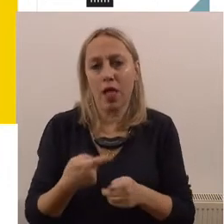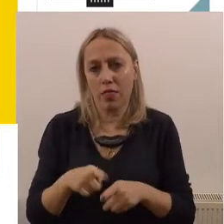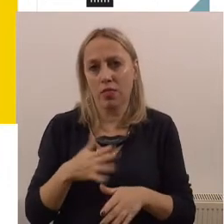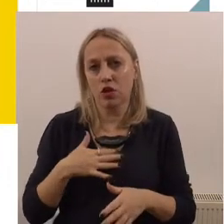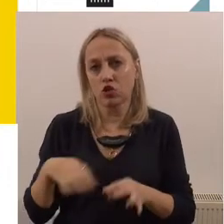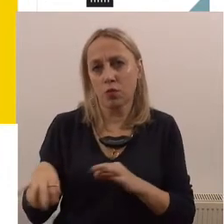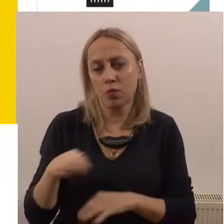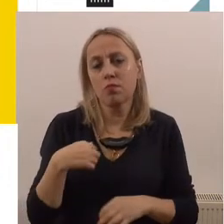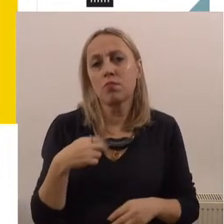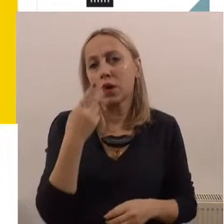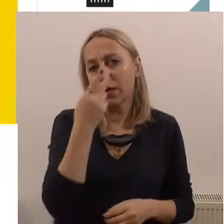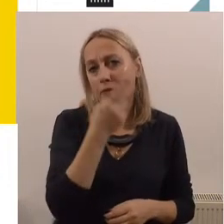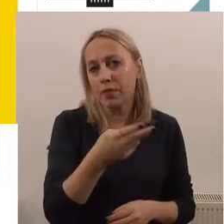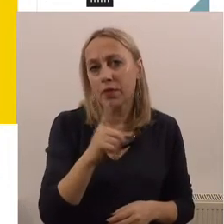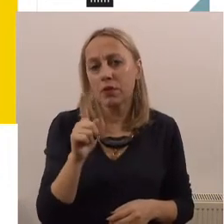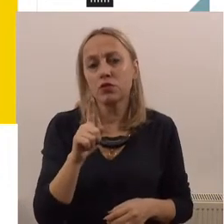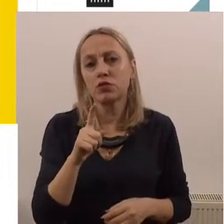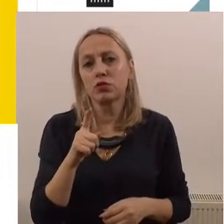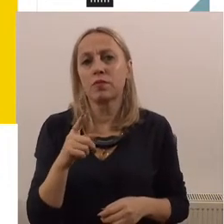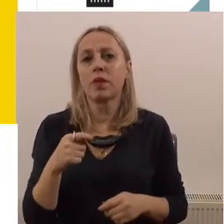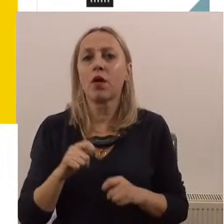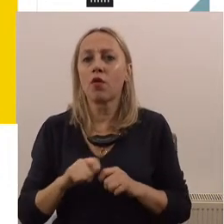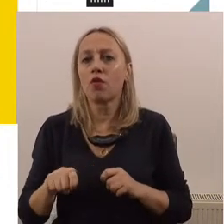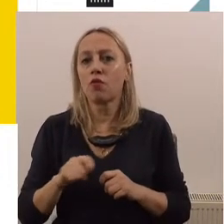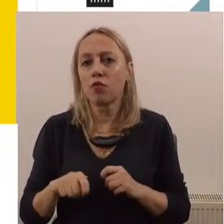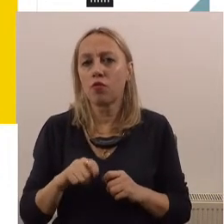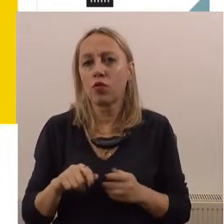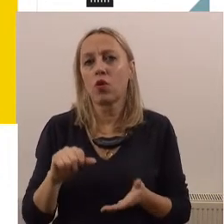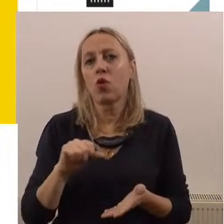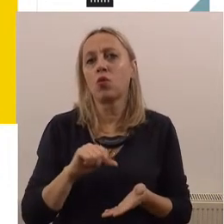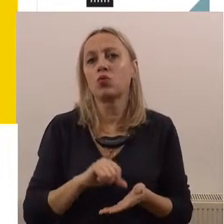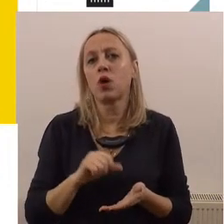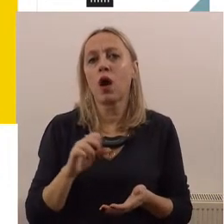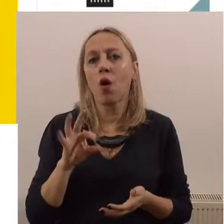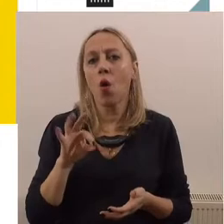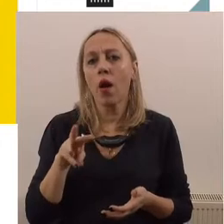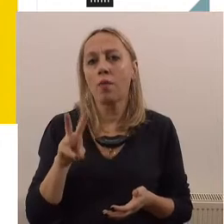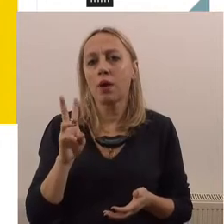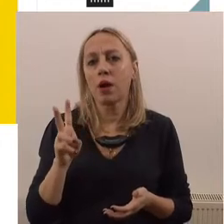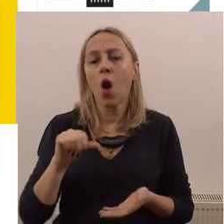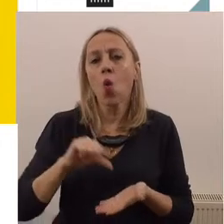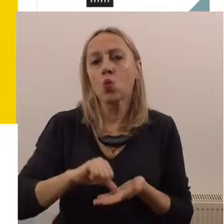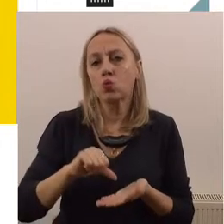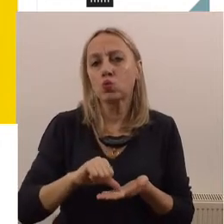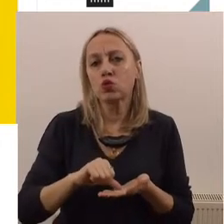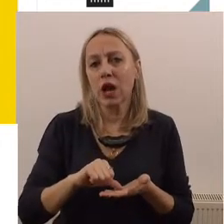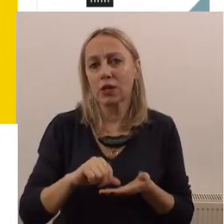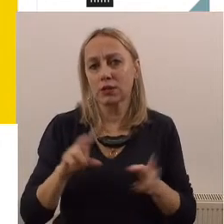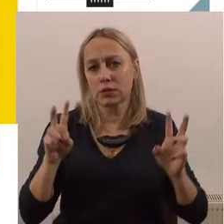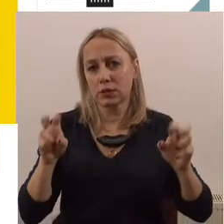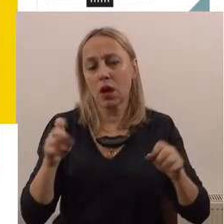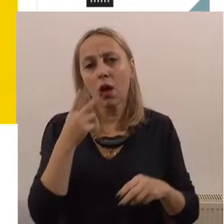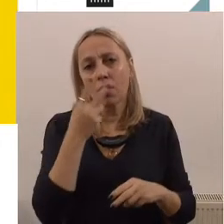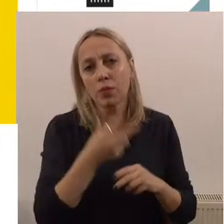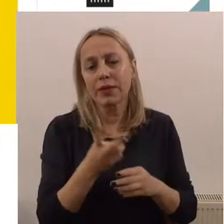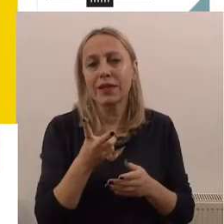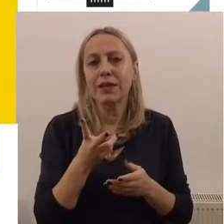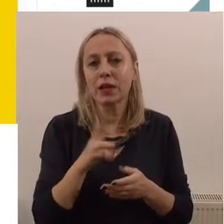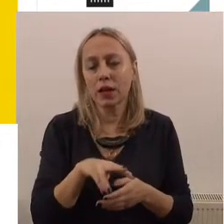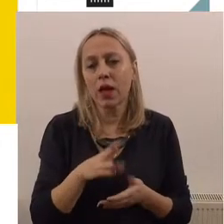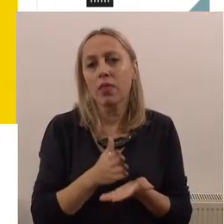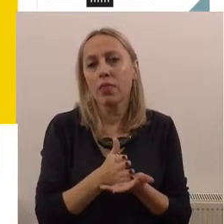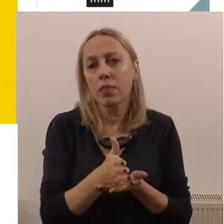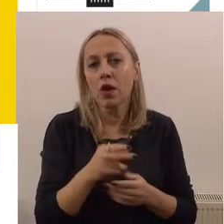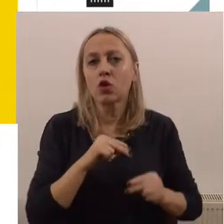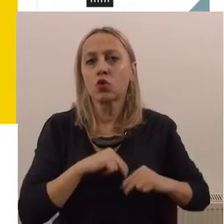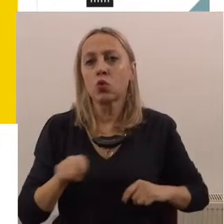different areas, in different directions. So we see that the OMK Uchastie Charity Foundation works